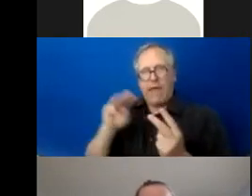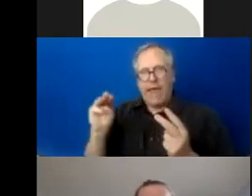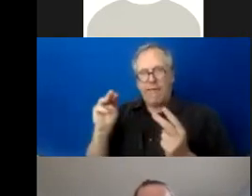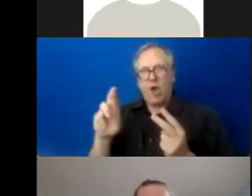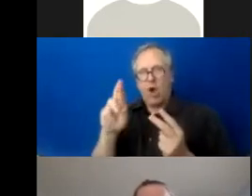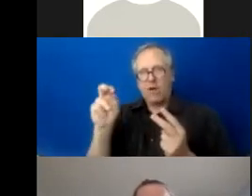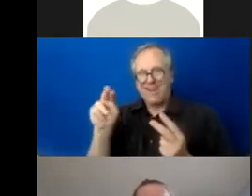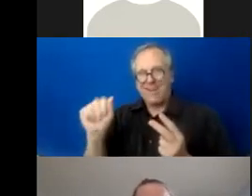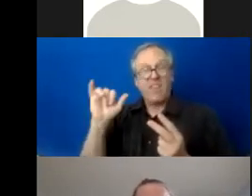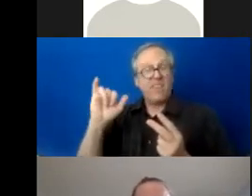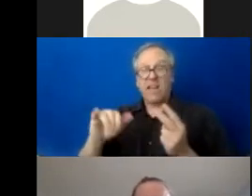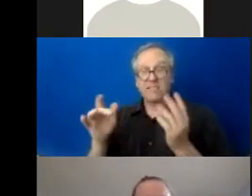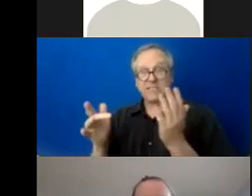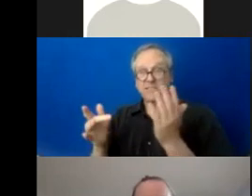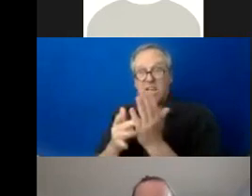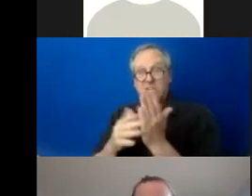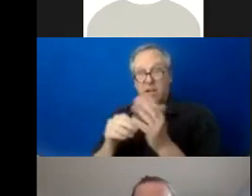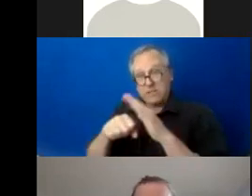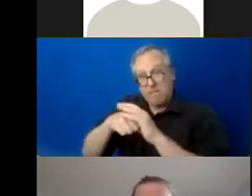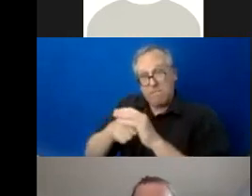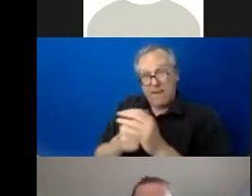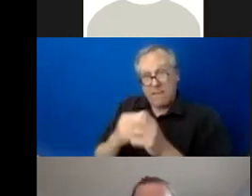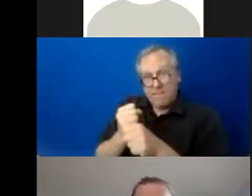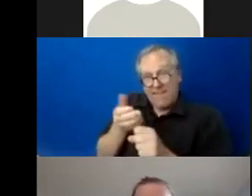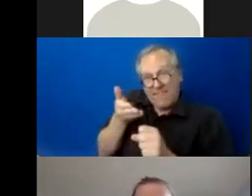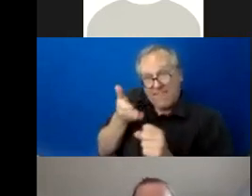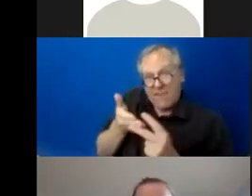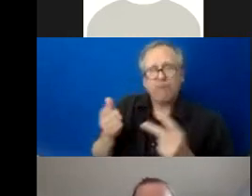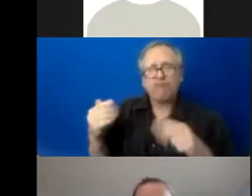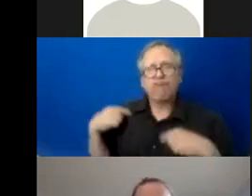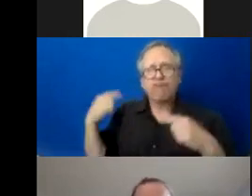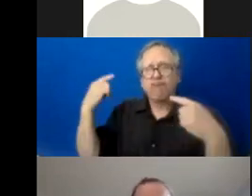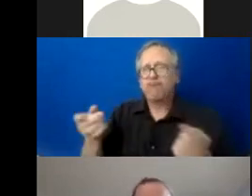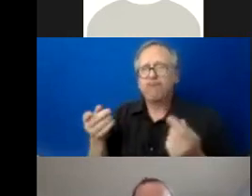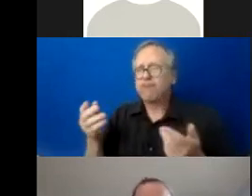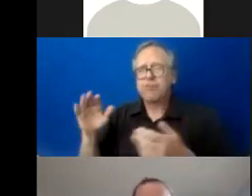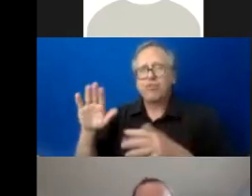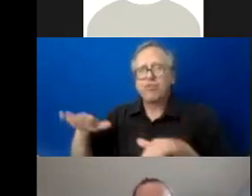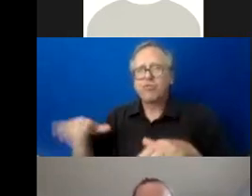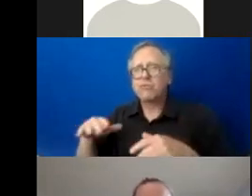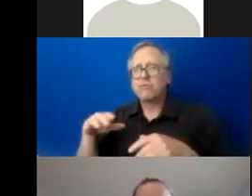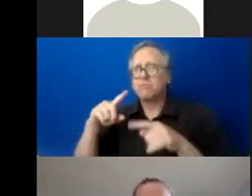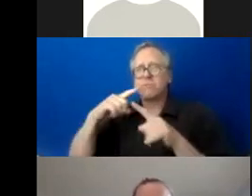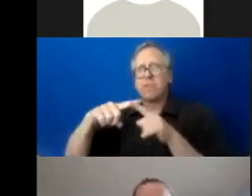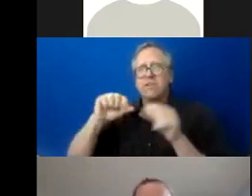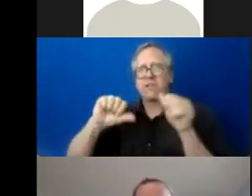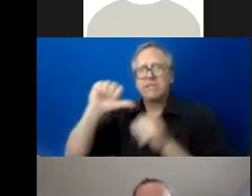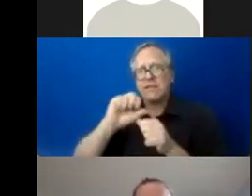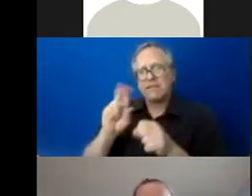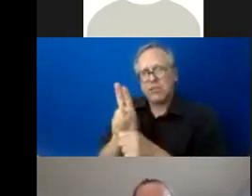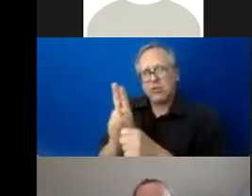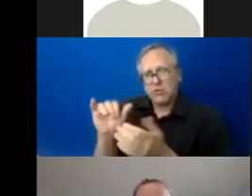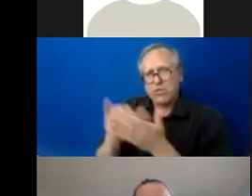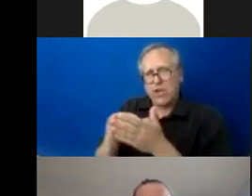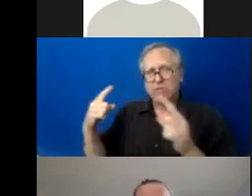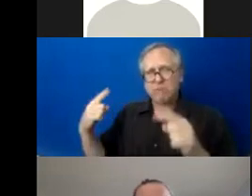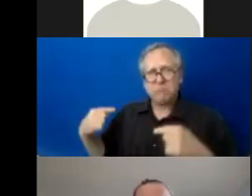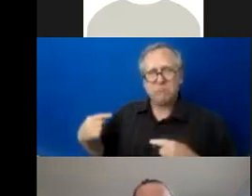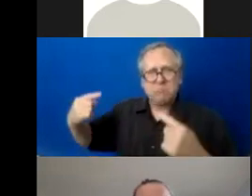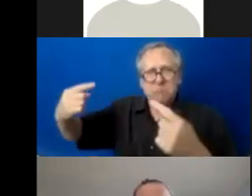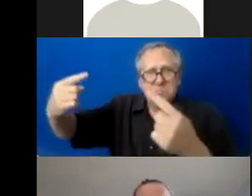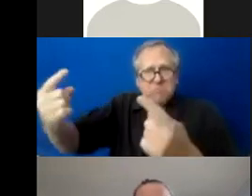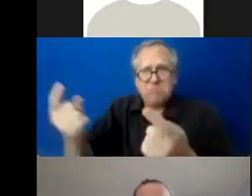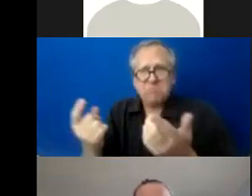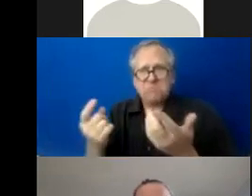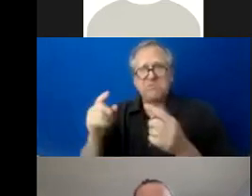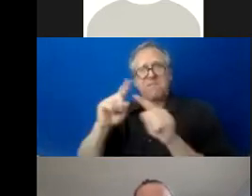technology that's been in use in cancer therapies, and also scientists have been using it to study vaccines